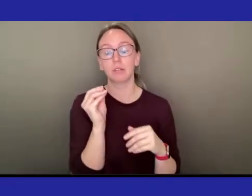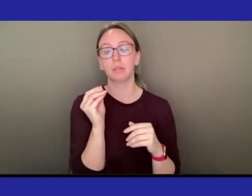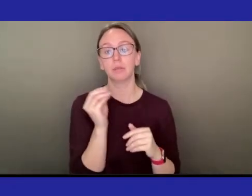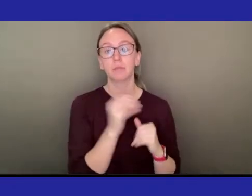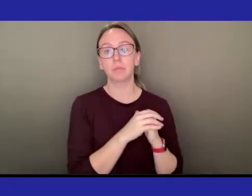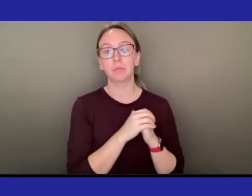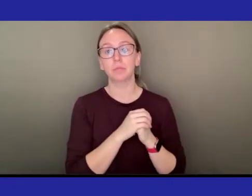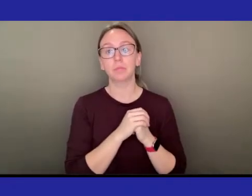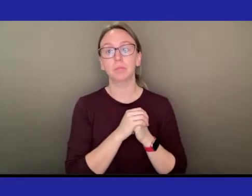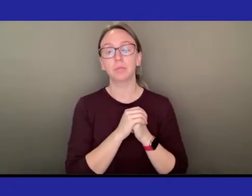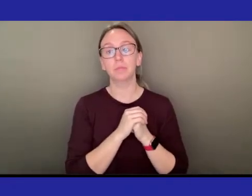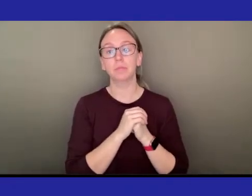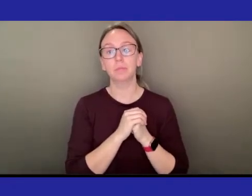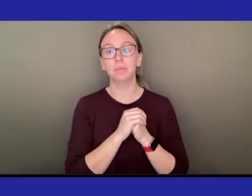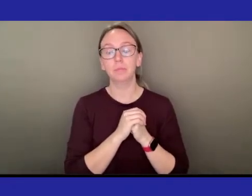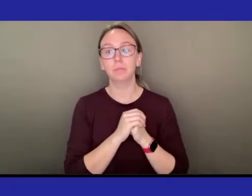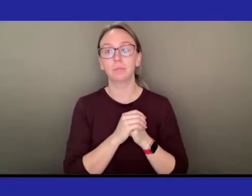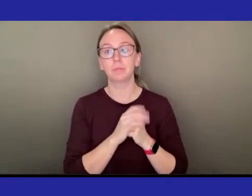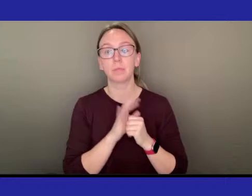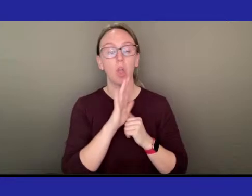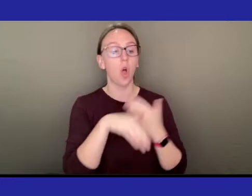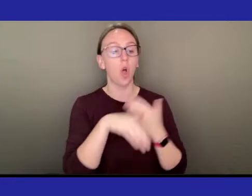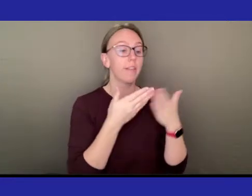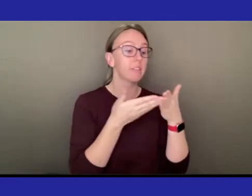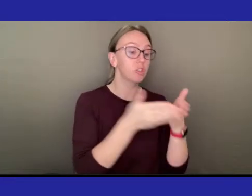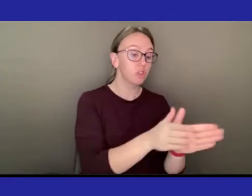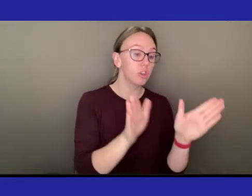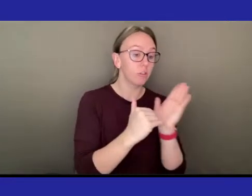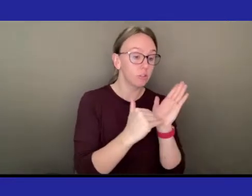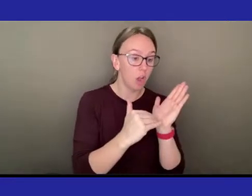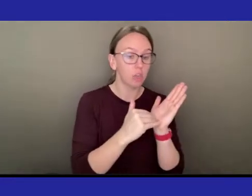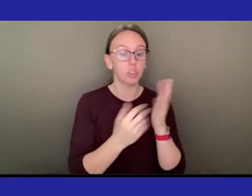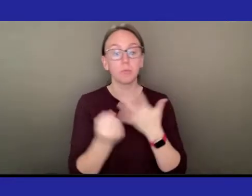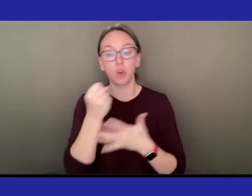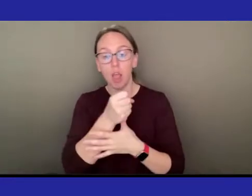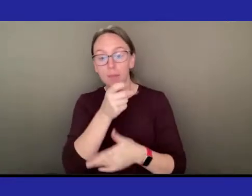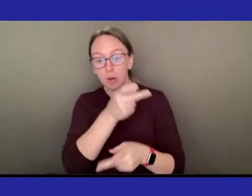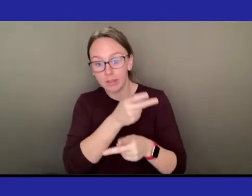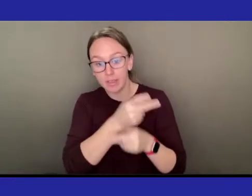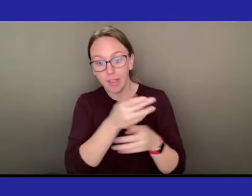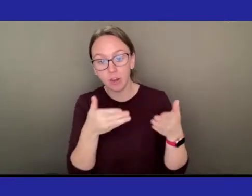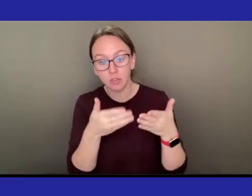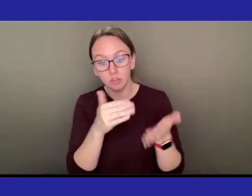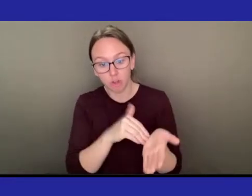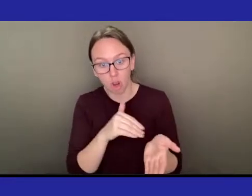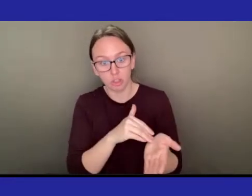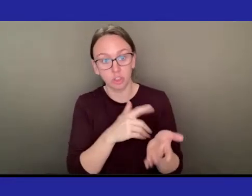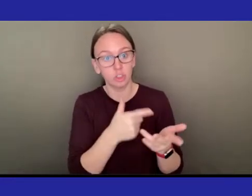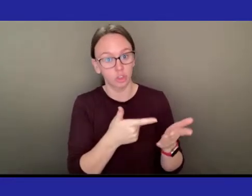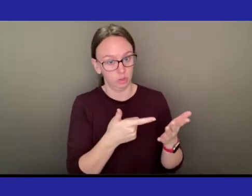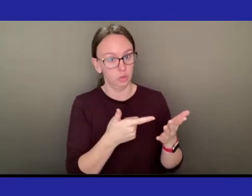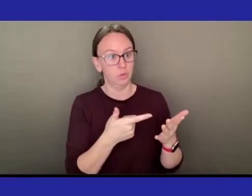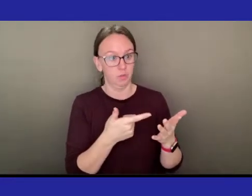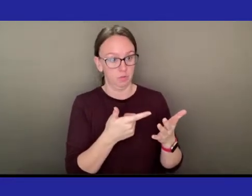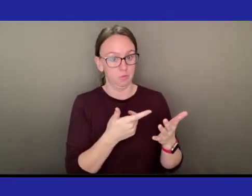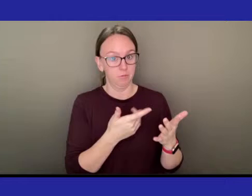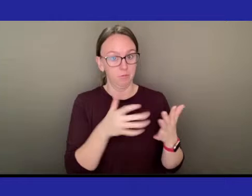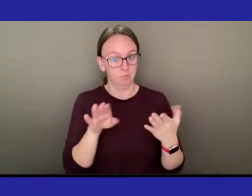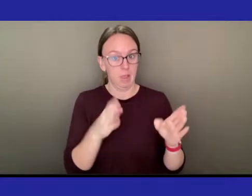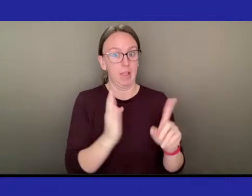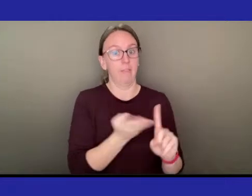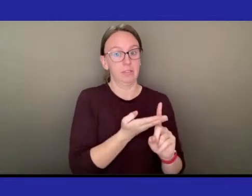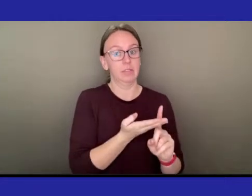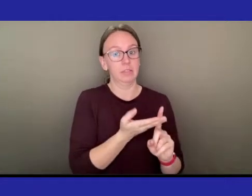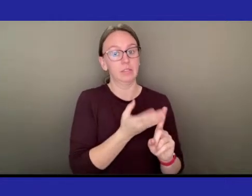the generalists and the primary care doctors to feel, because, we have very high rates